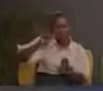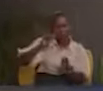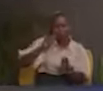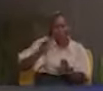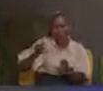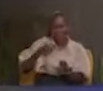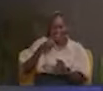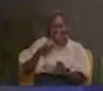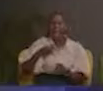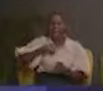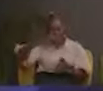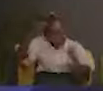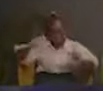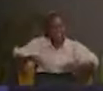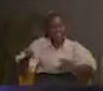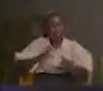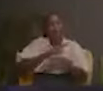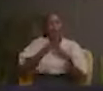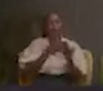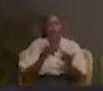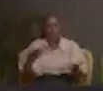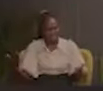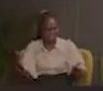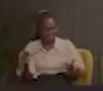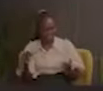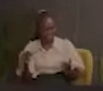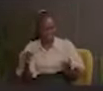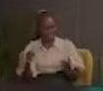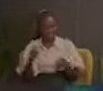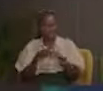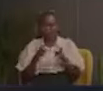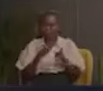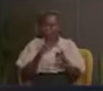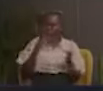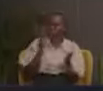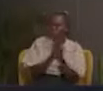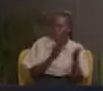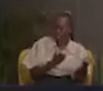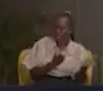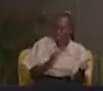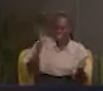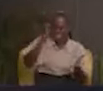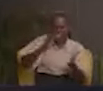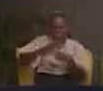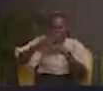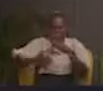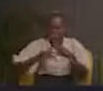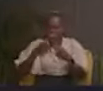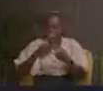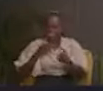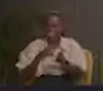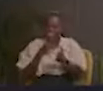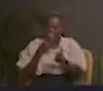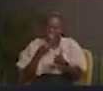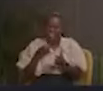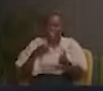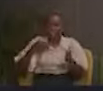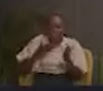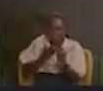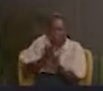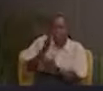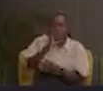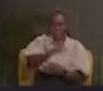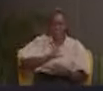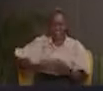he will be charged for arrogance. But then he says, through Christ, which strengtheneth me, is the word